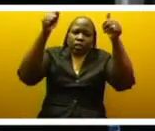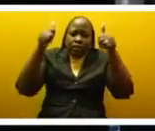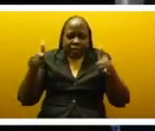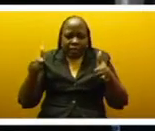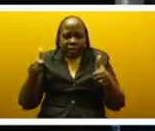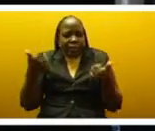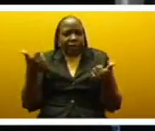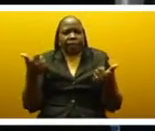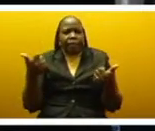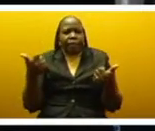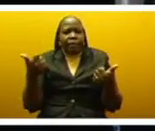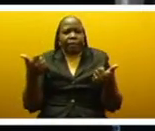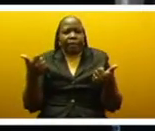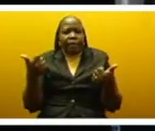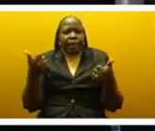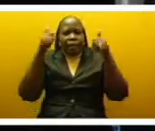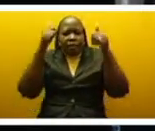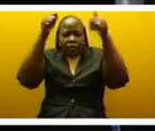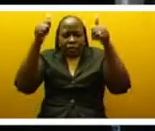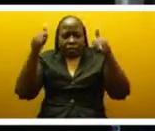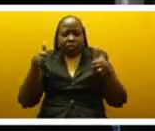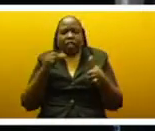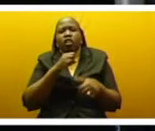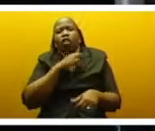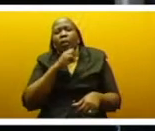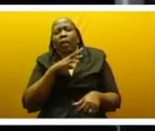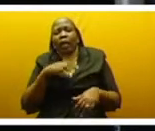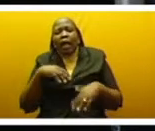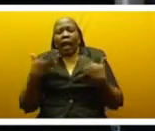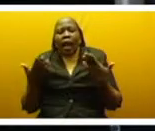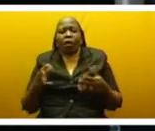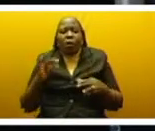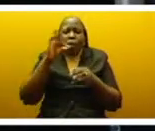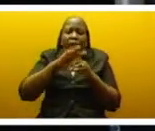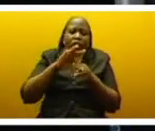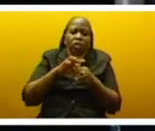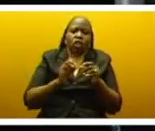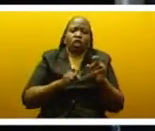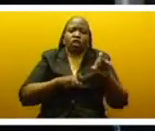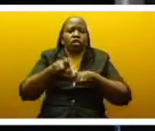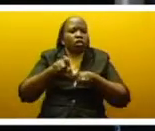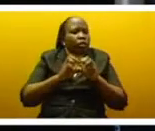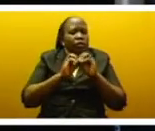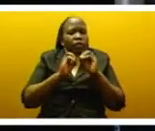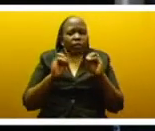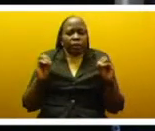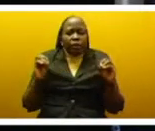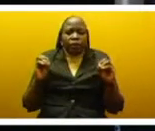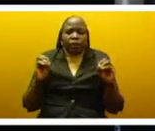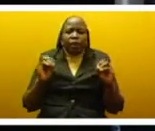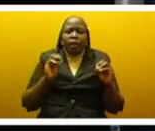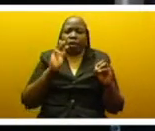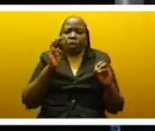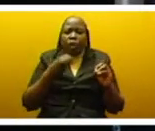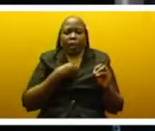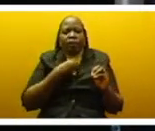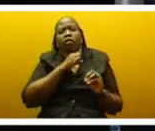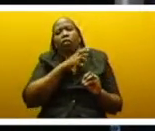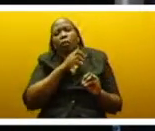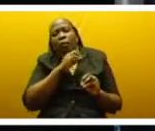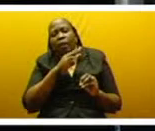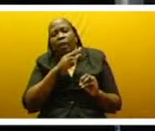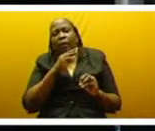complaining that ballots had come without commissioners being told, but you'll get to hear that a bit more. There were complaints made by